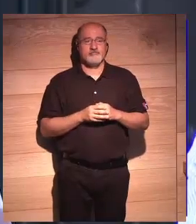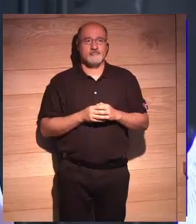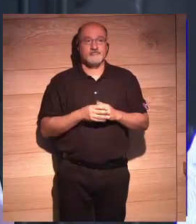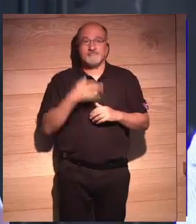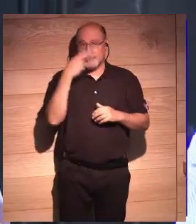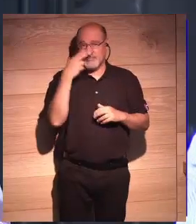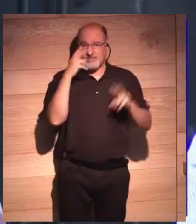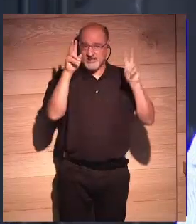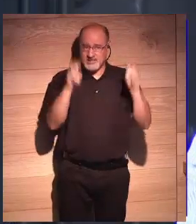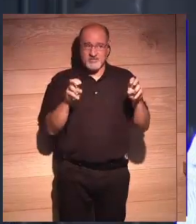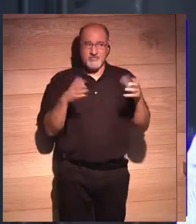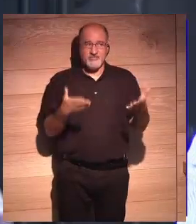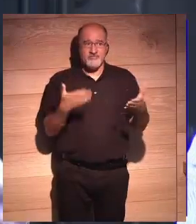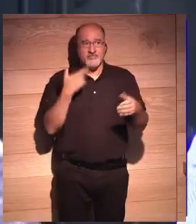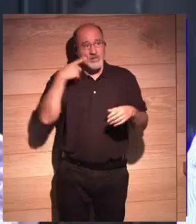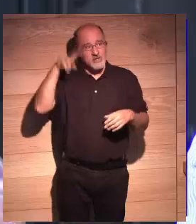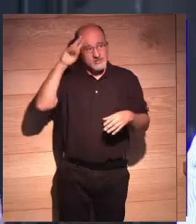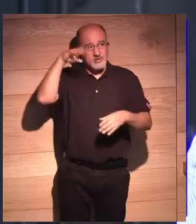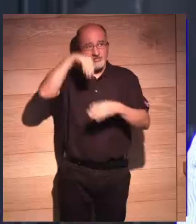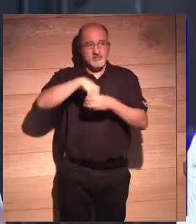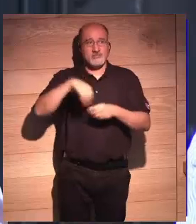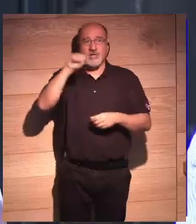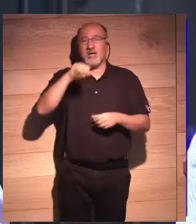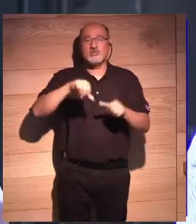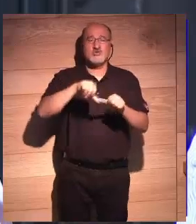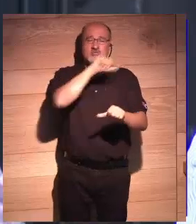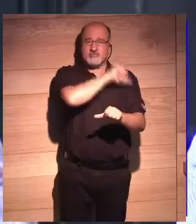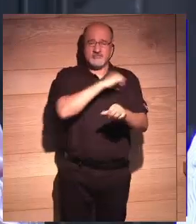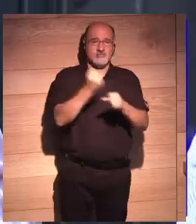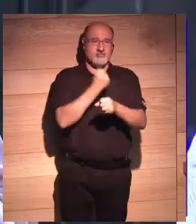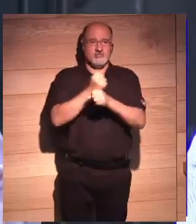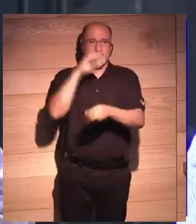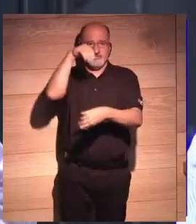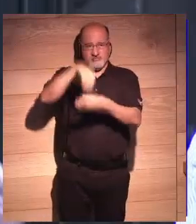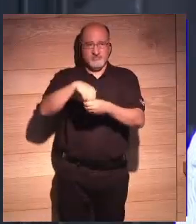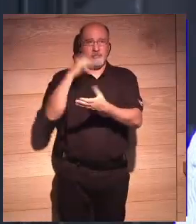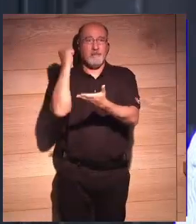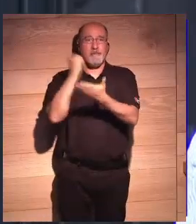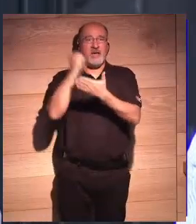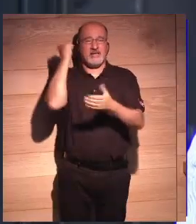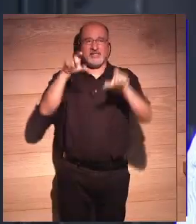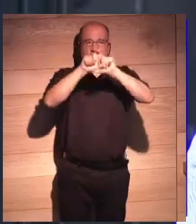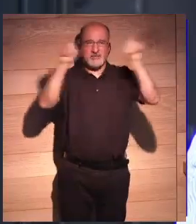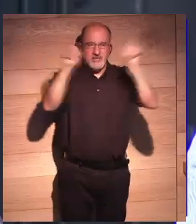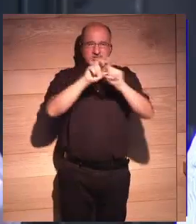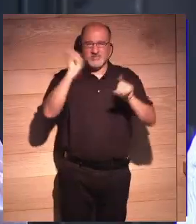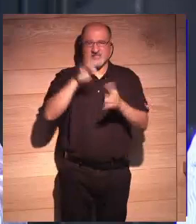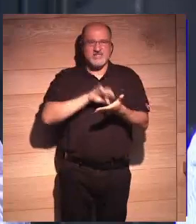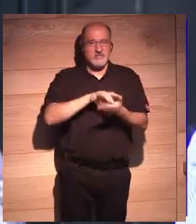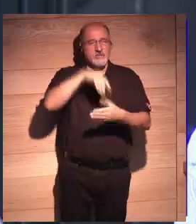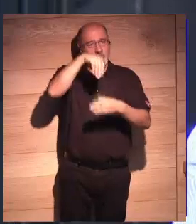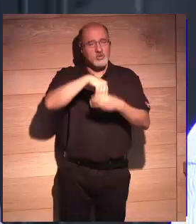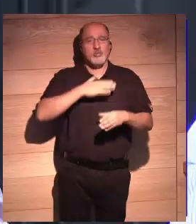I think any of you can answer this question, but perhaps in your case you have had a long experience in these last years working with brands